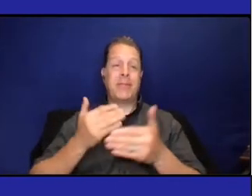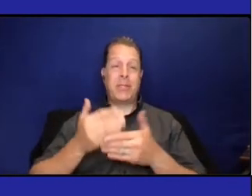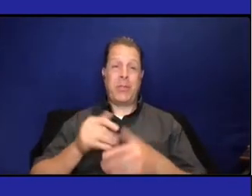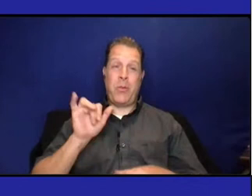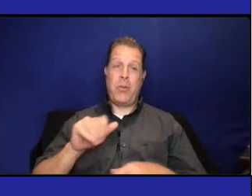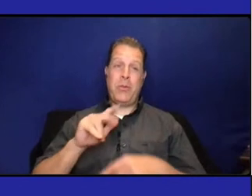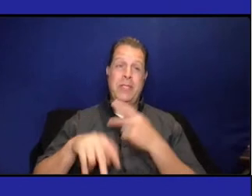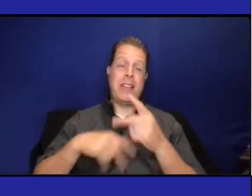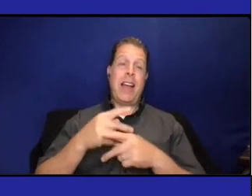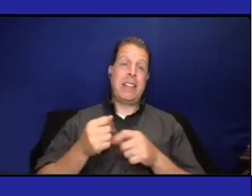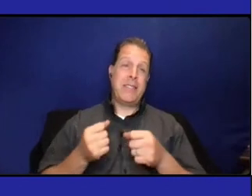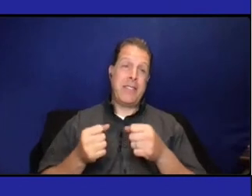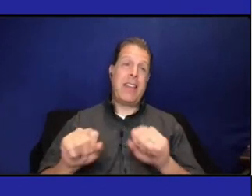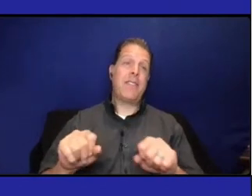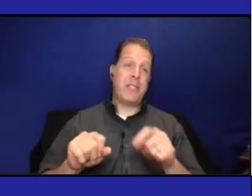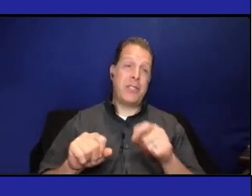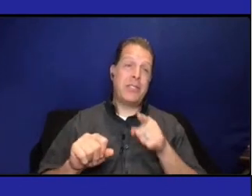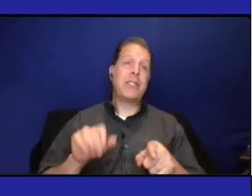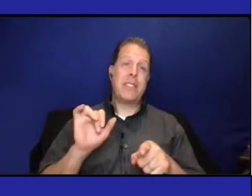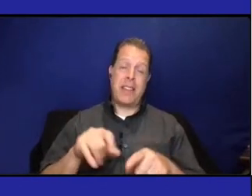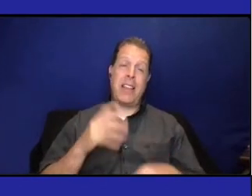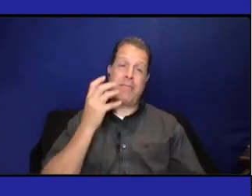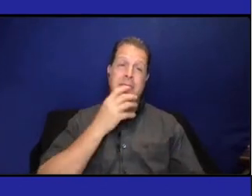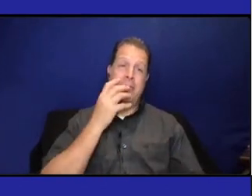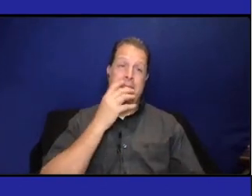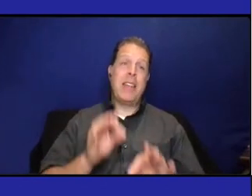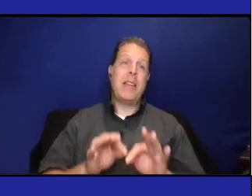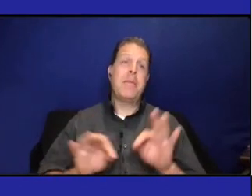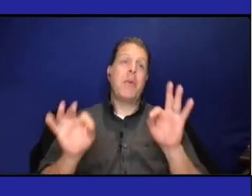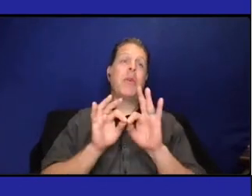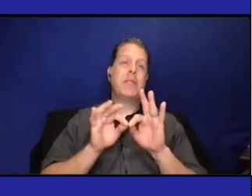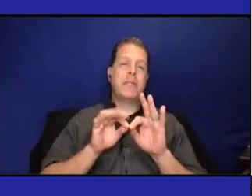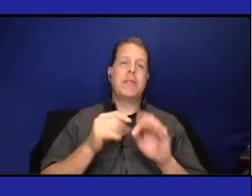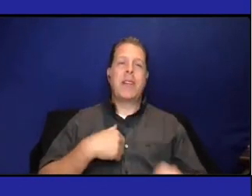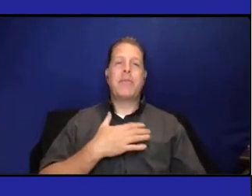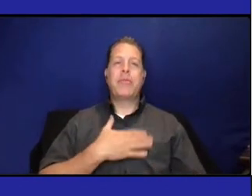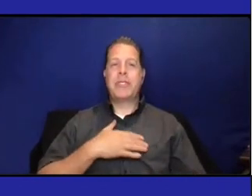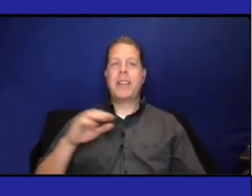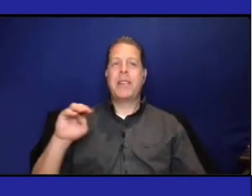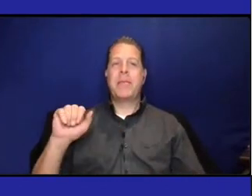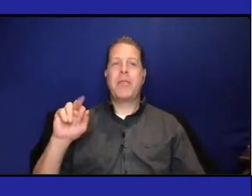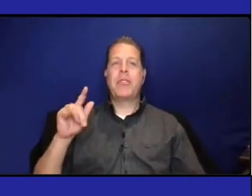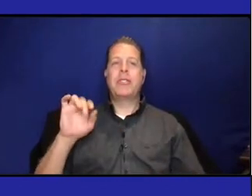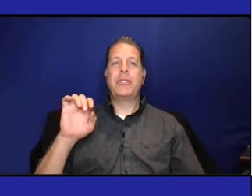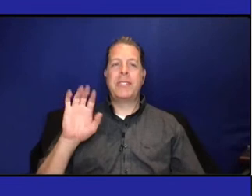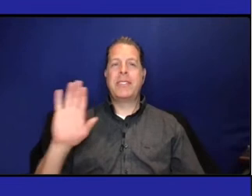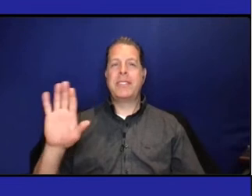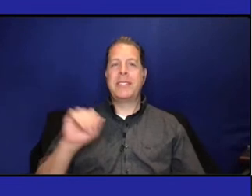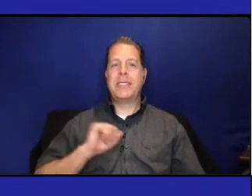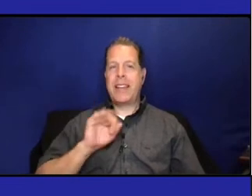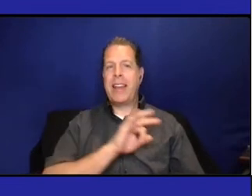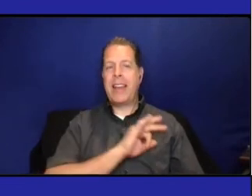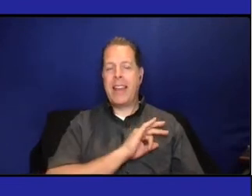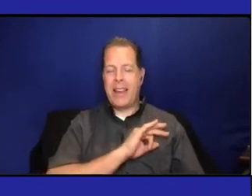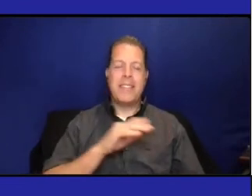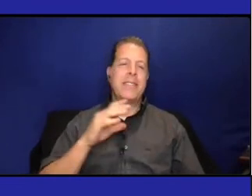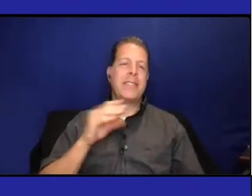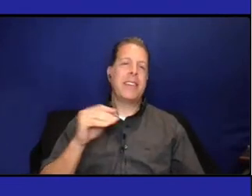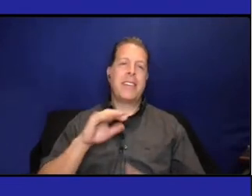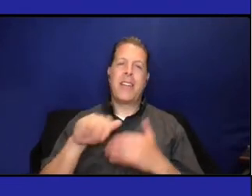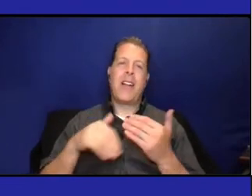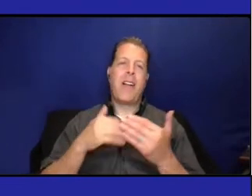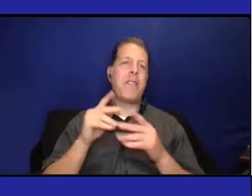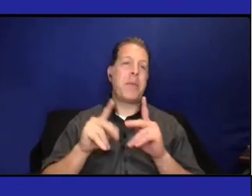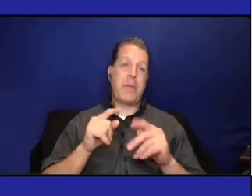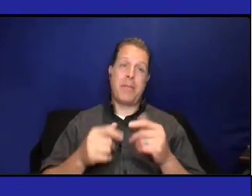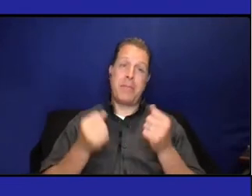efforts are incredibly important, and I appreciate Margie and her staff and all of the people, are many of whom are here, who